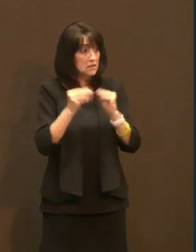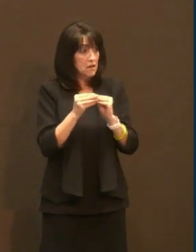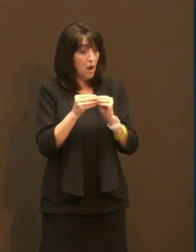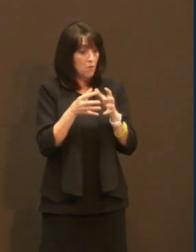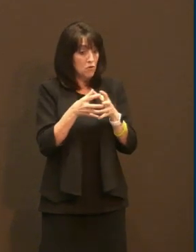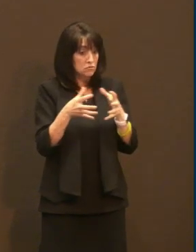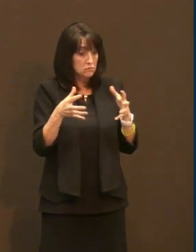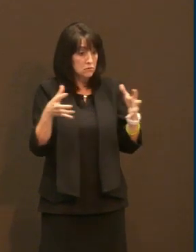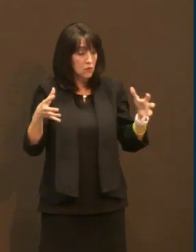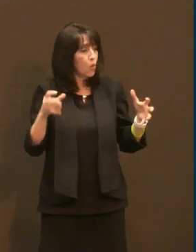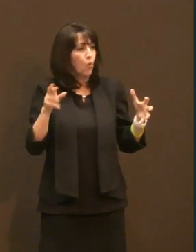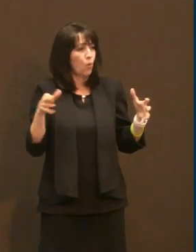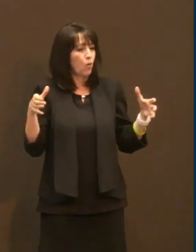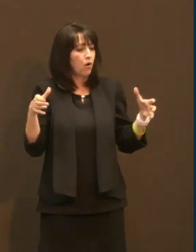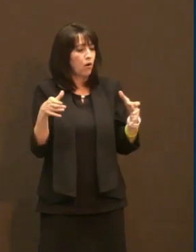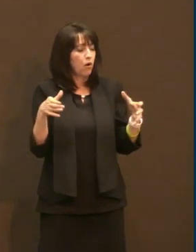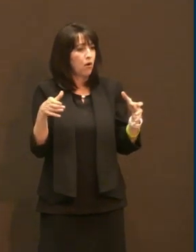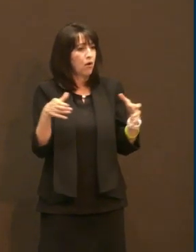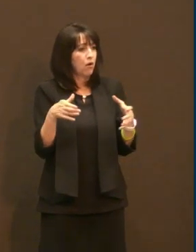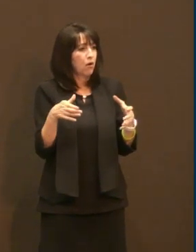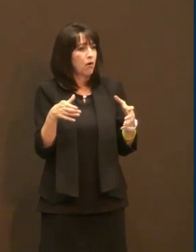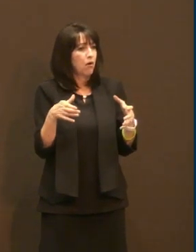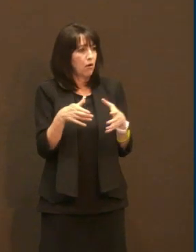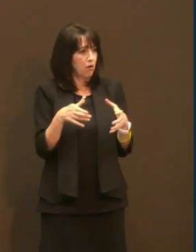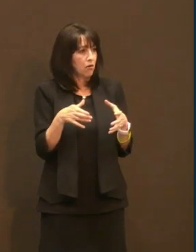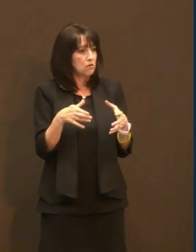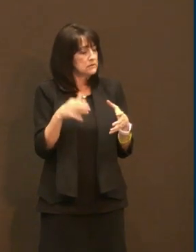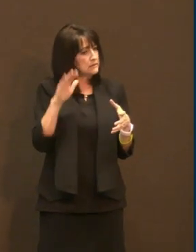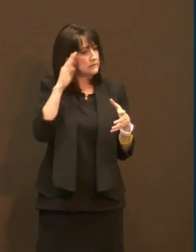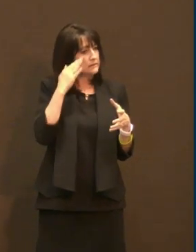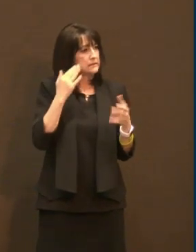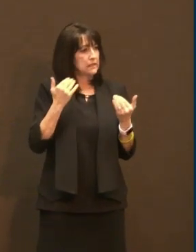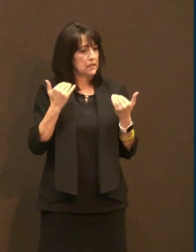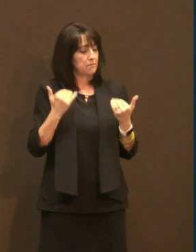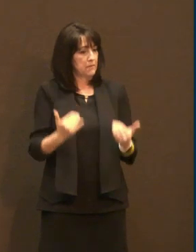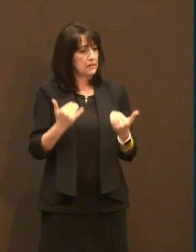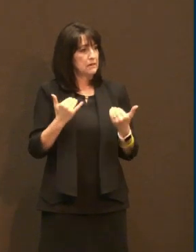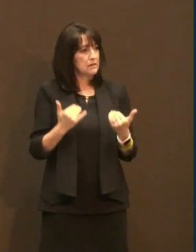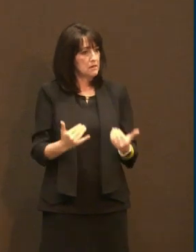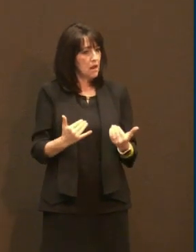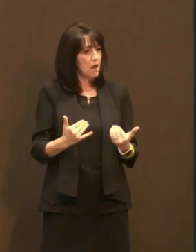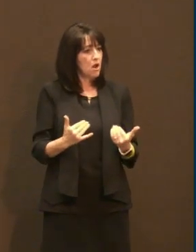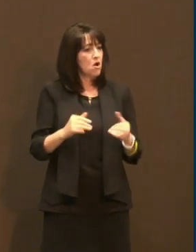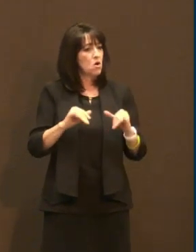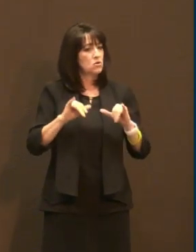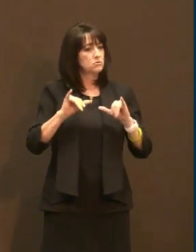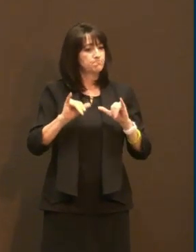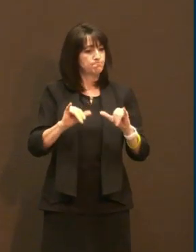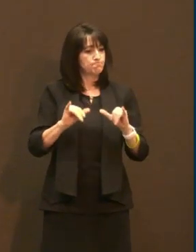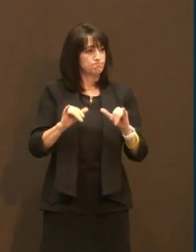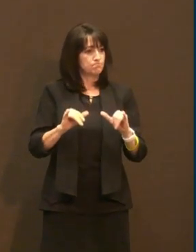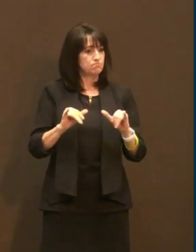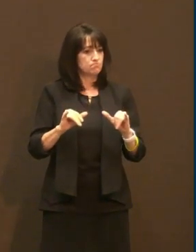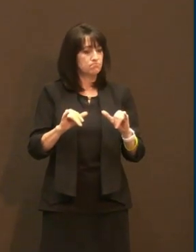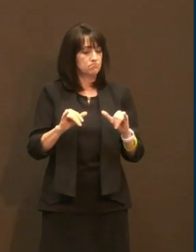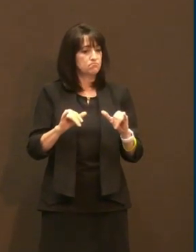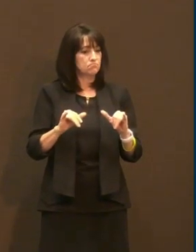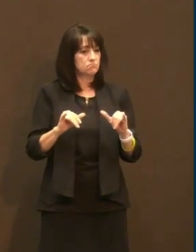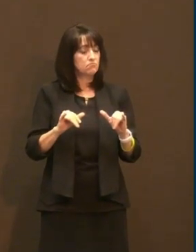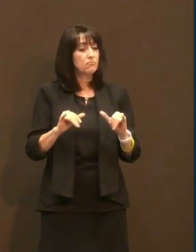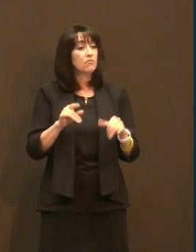so we seem to be approaching that place. I know what the economic indicator